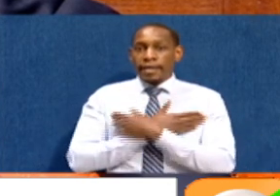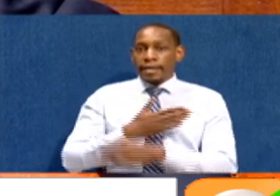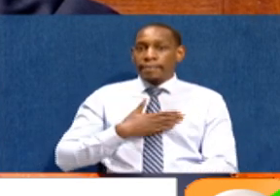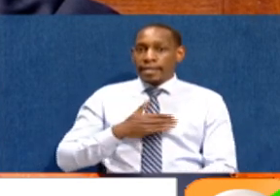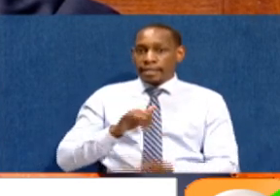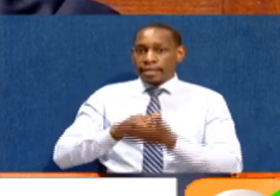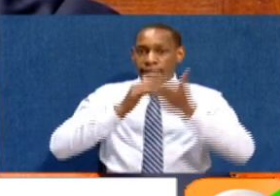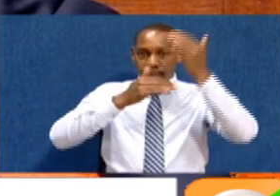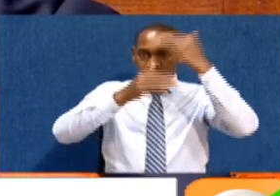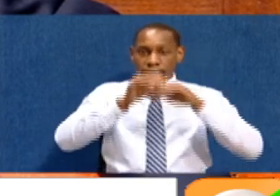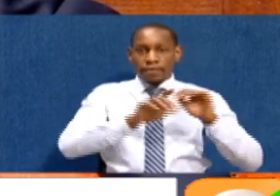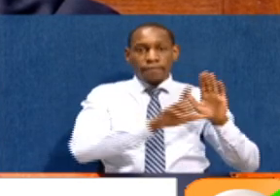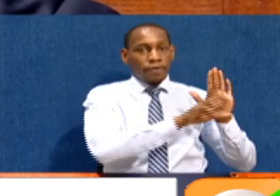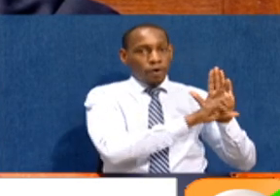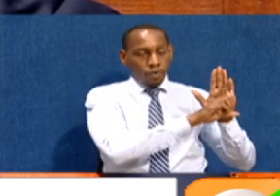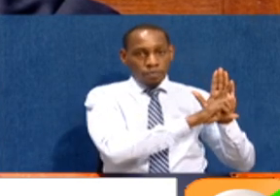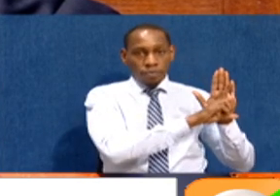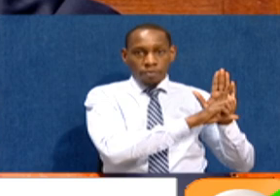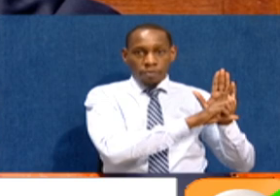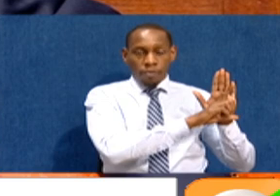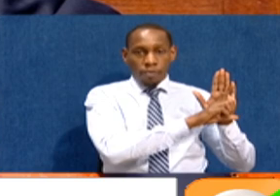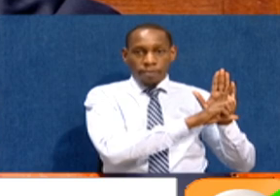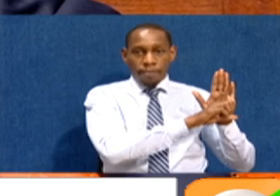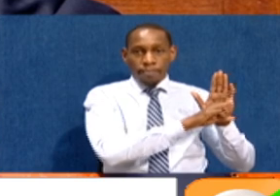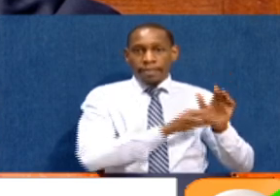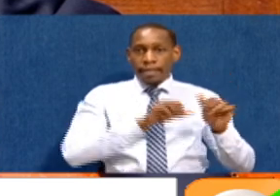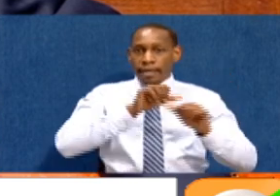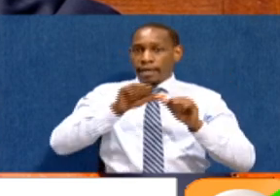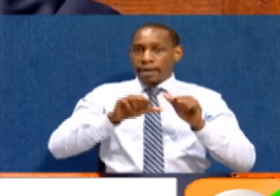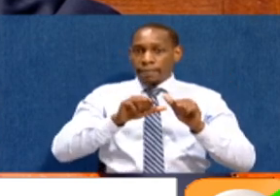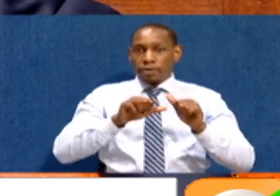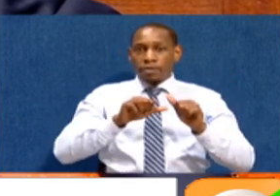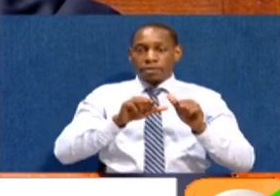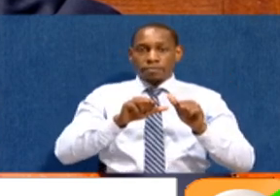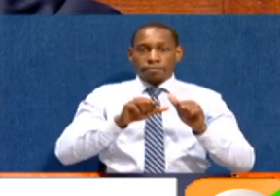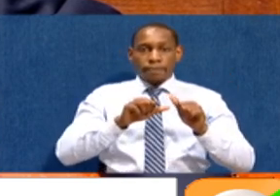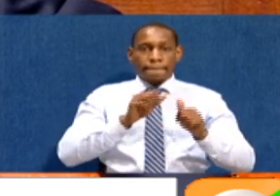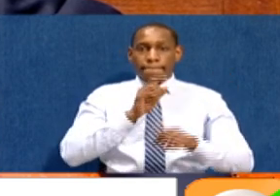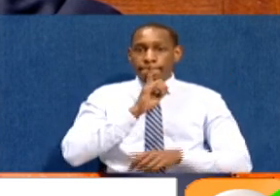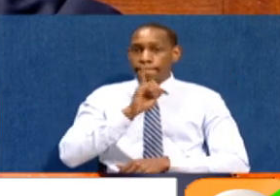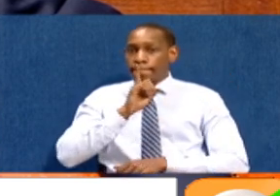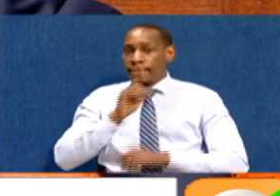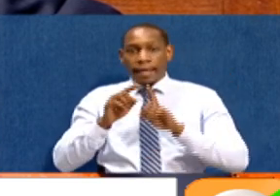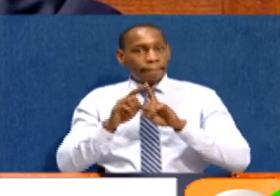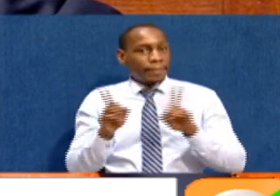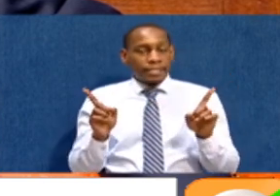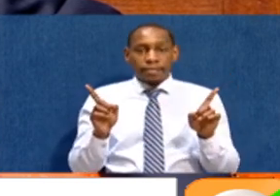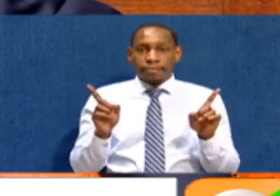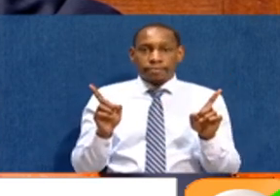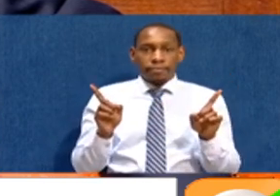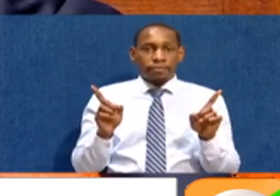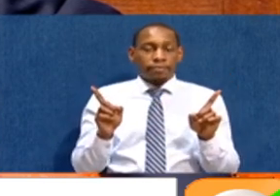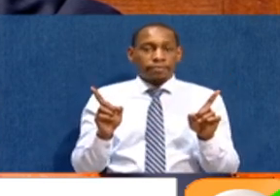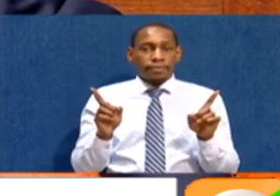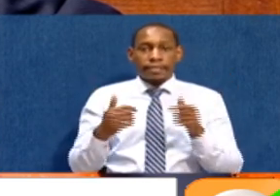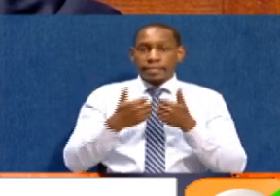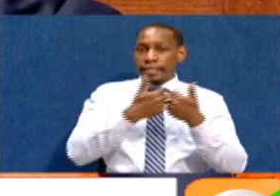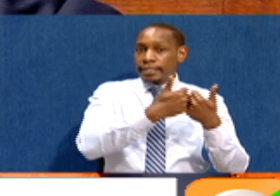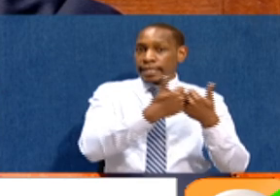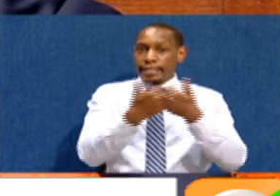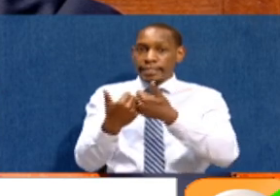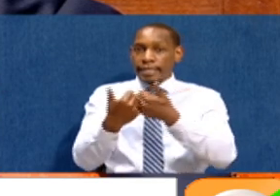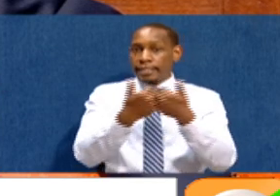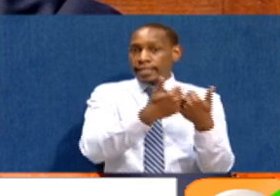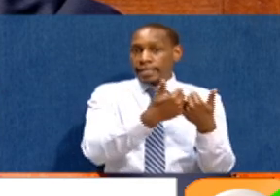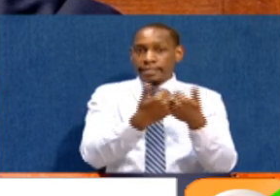he's a professor of law, I'm not, about the silences. But you see, part of the challenge,